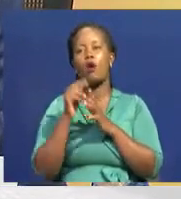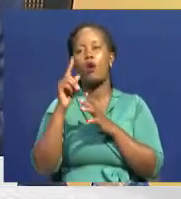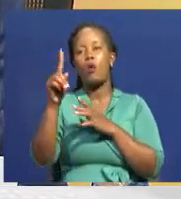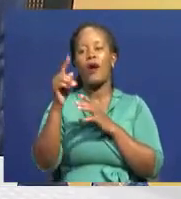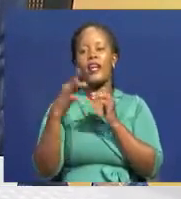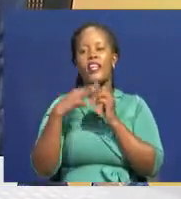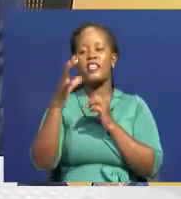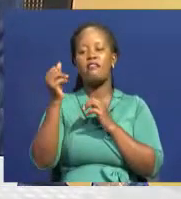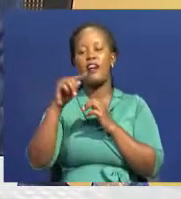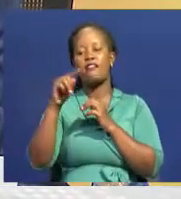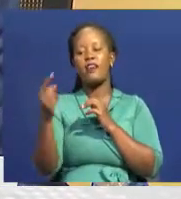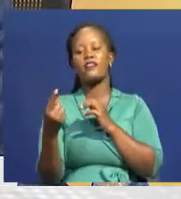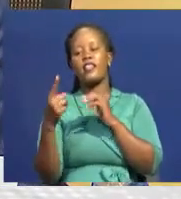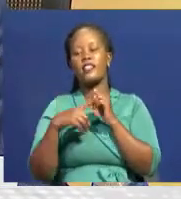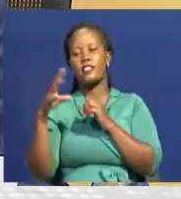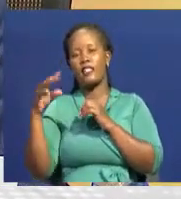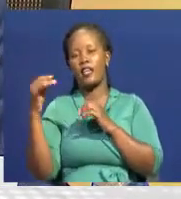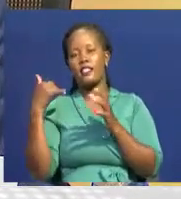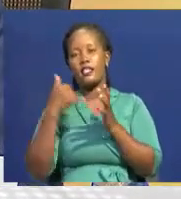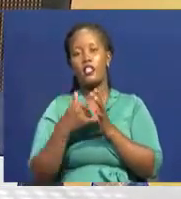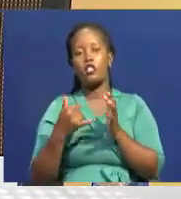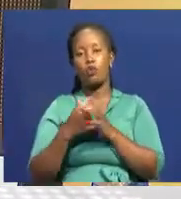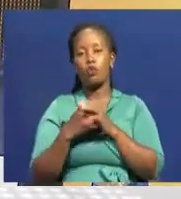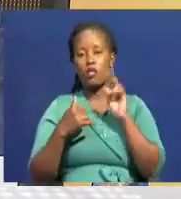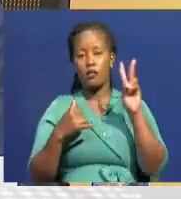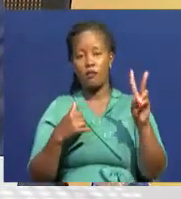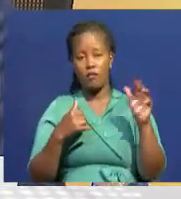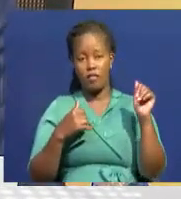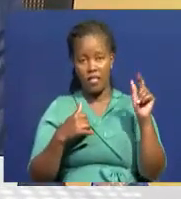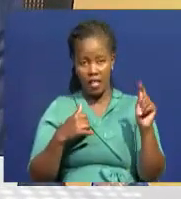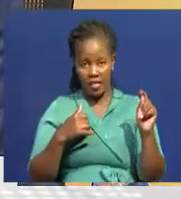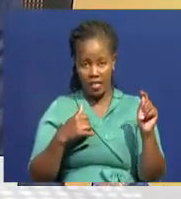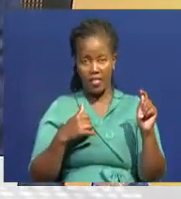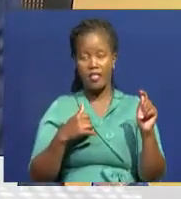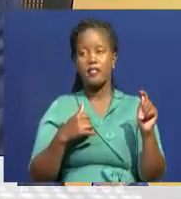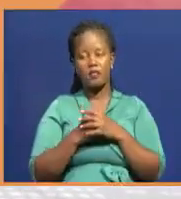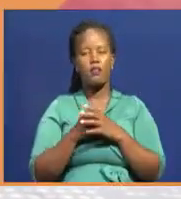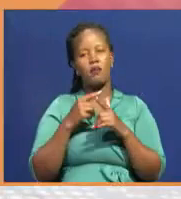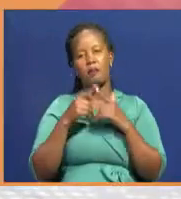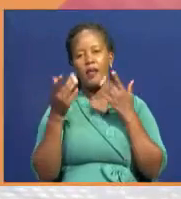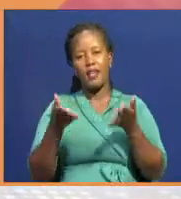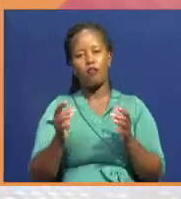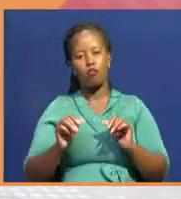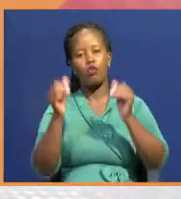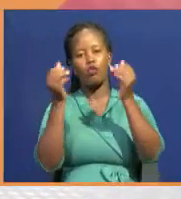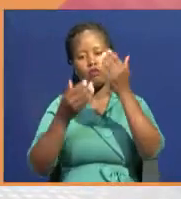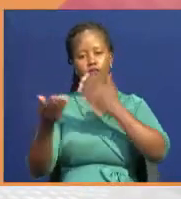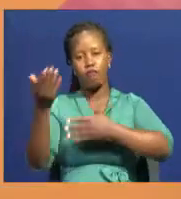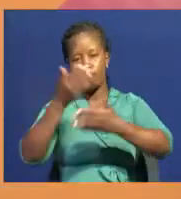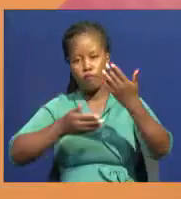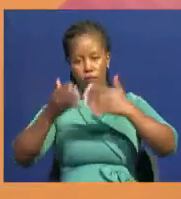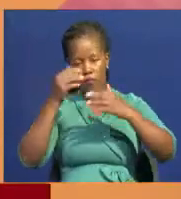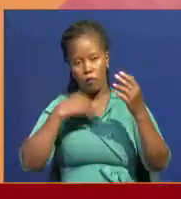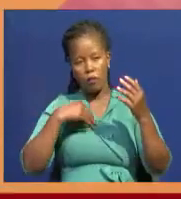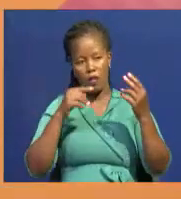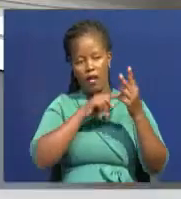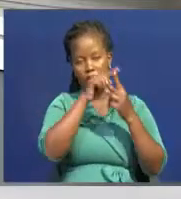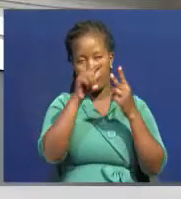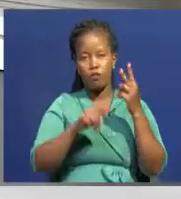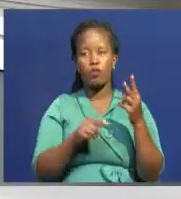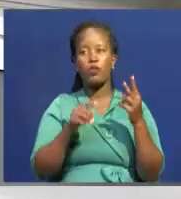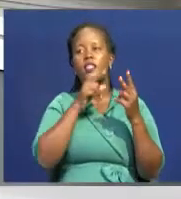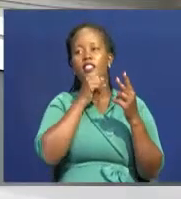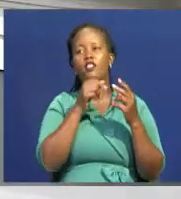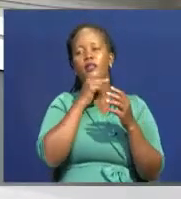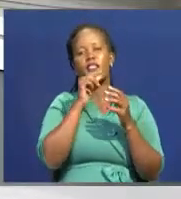185,600 inclusive of VAT. So that is what we are talking about. Engaging two scholars here in regards to